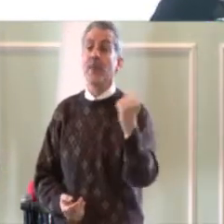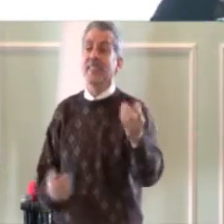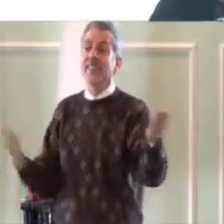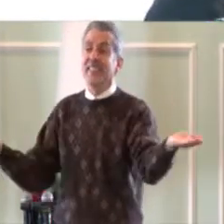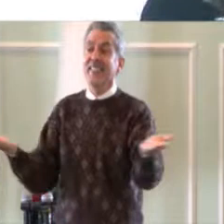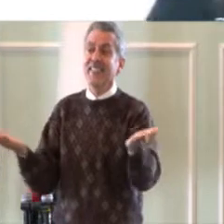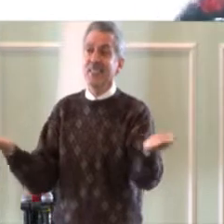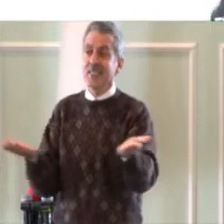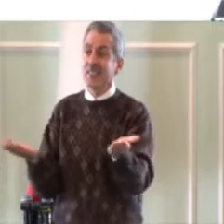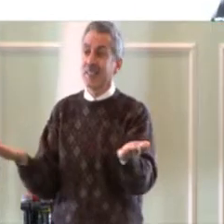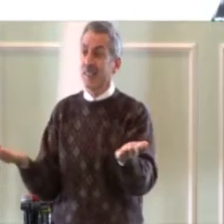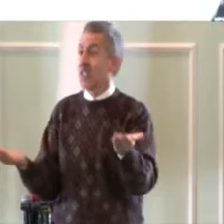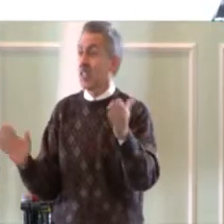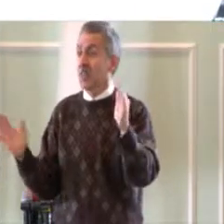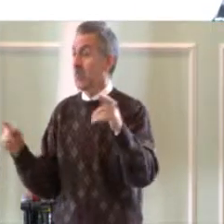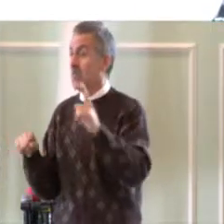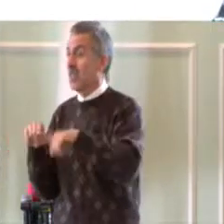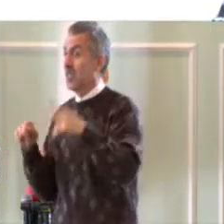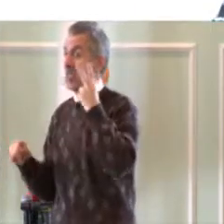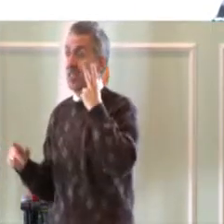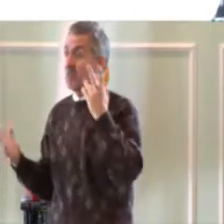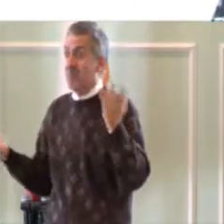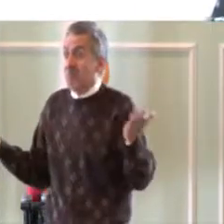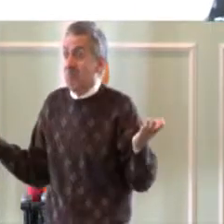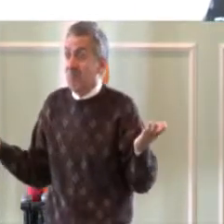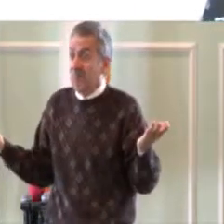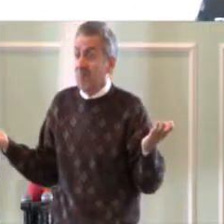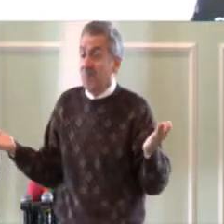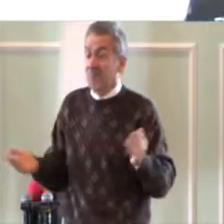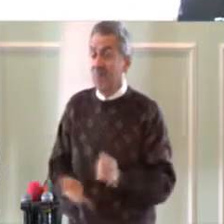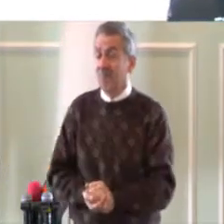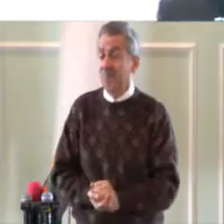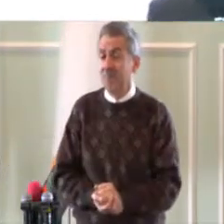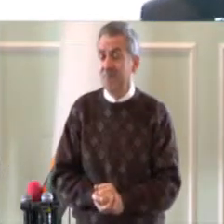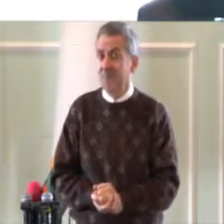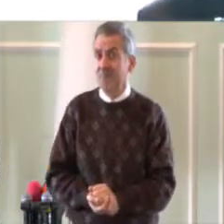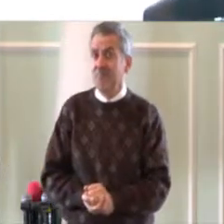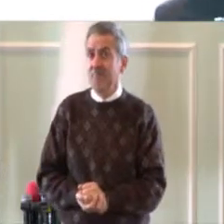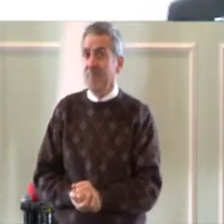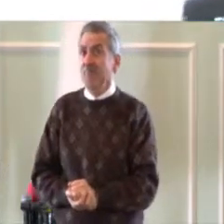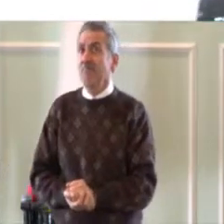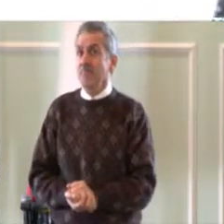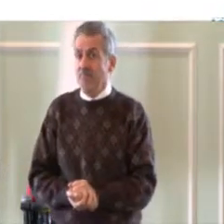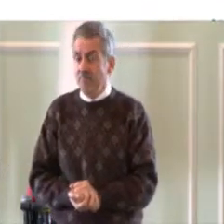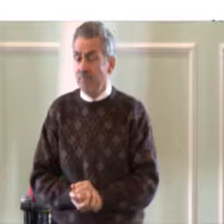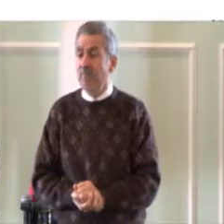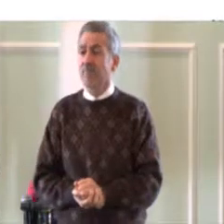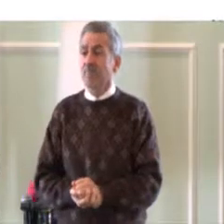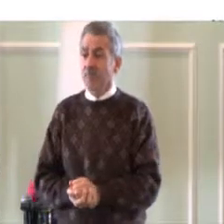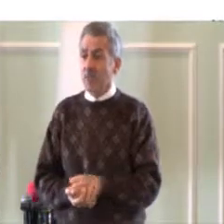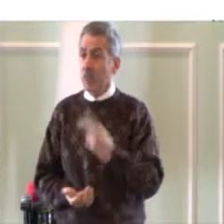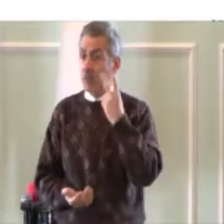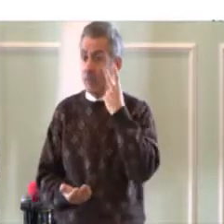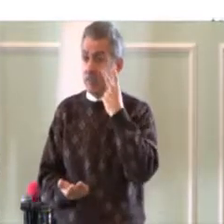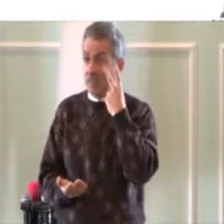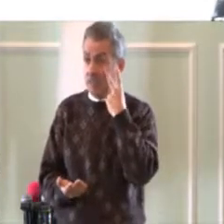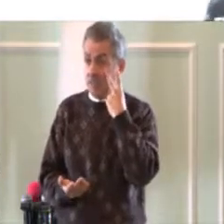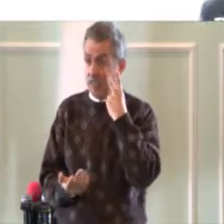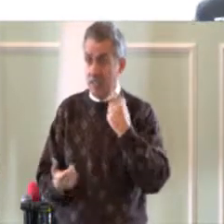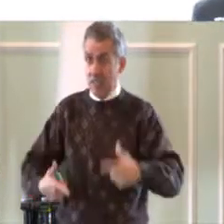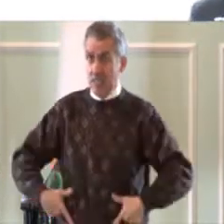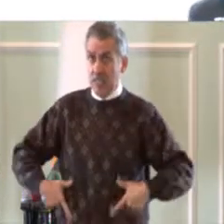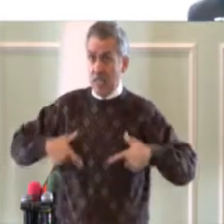when it seems that he's not. Amen? And so, as we looked at the life of